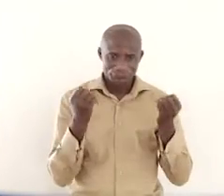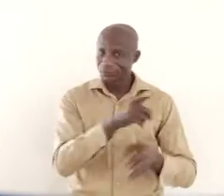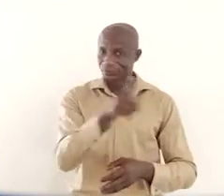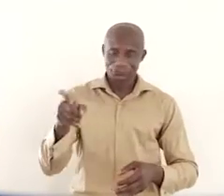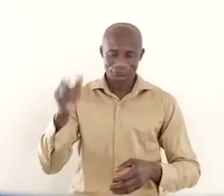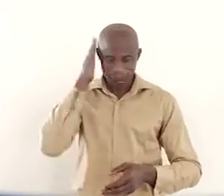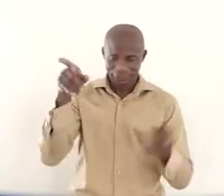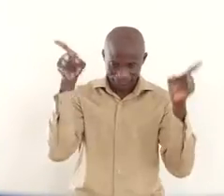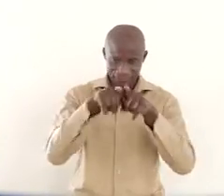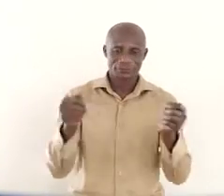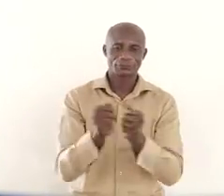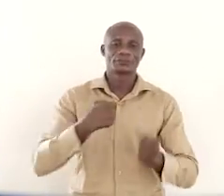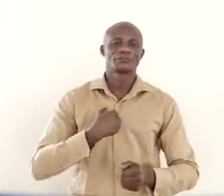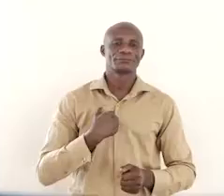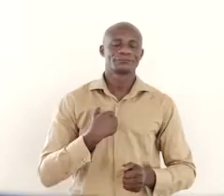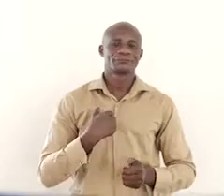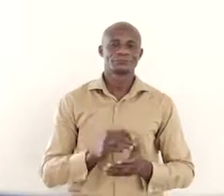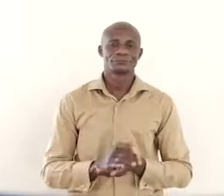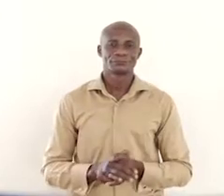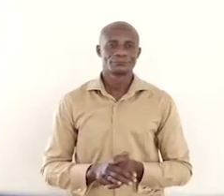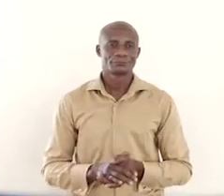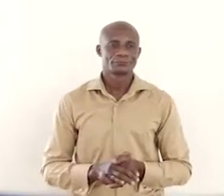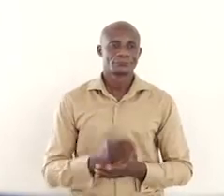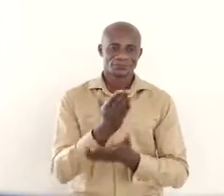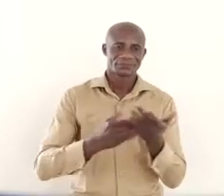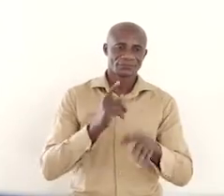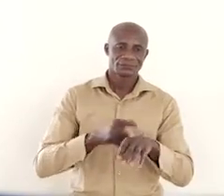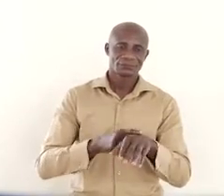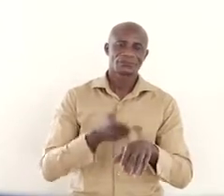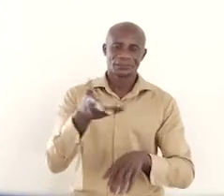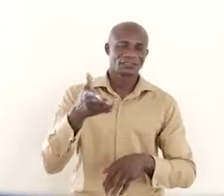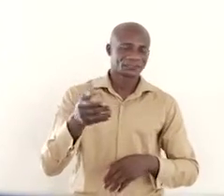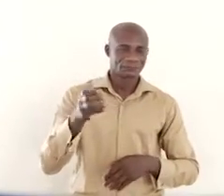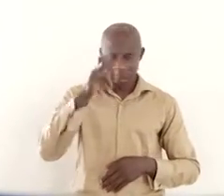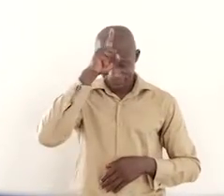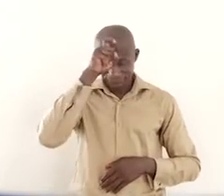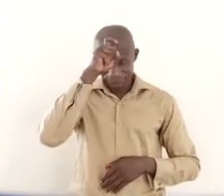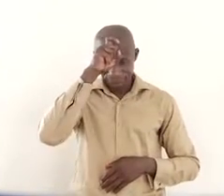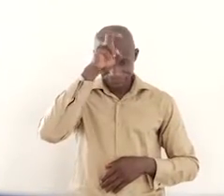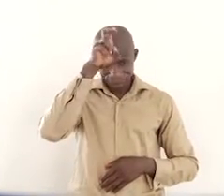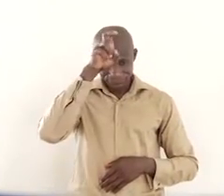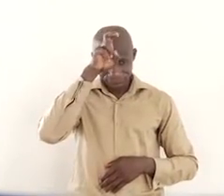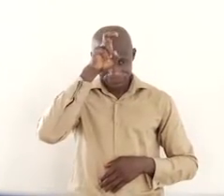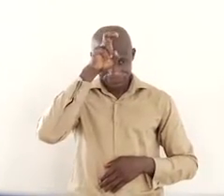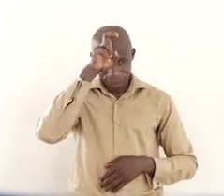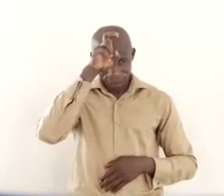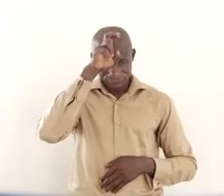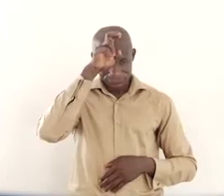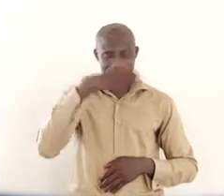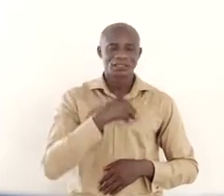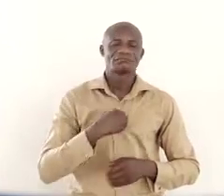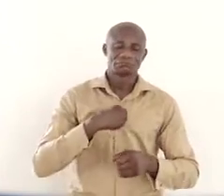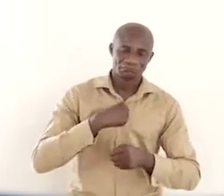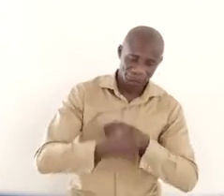Many of you will agree with me, isn't it? Many times there are two devils involved. But sometimes there is a devil and there is